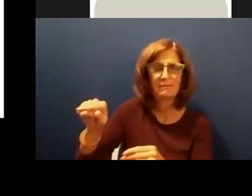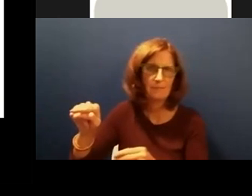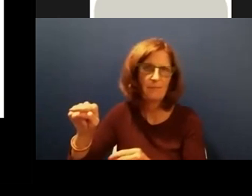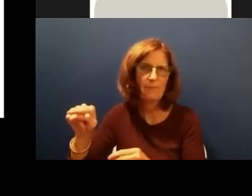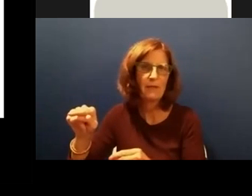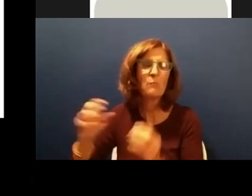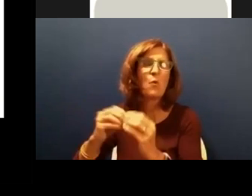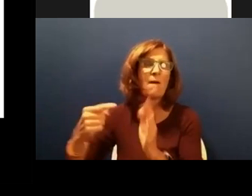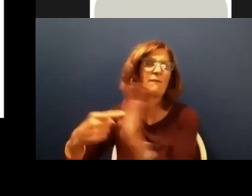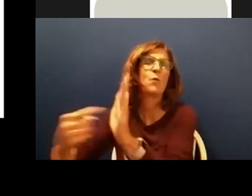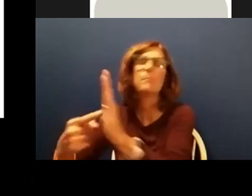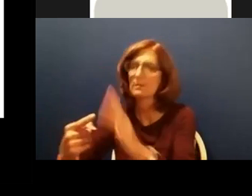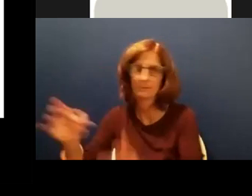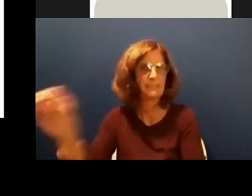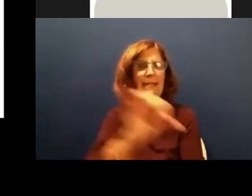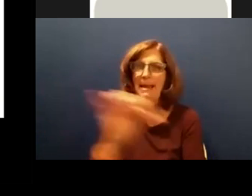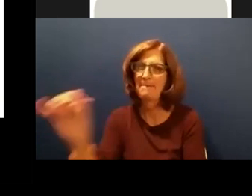thank you.